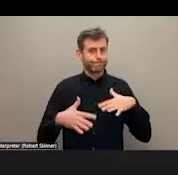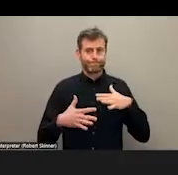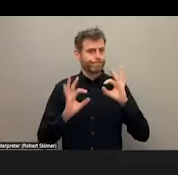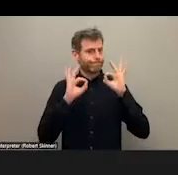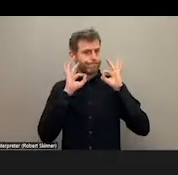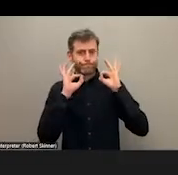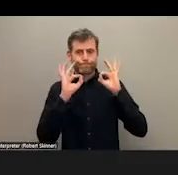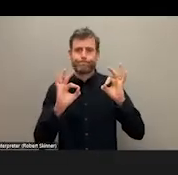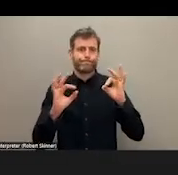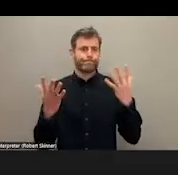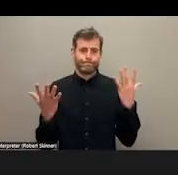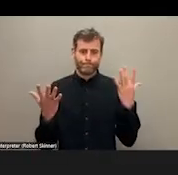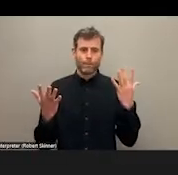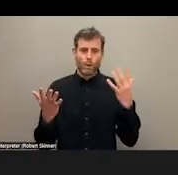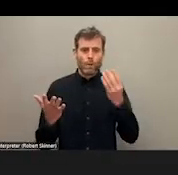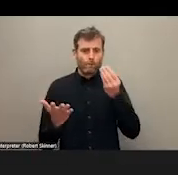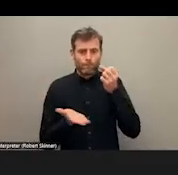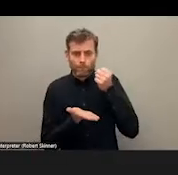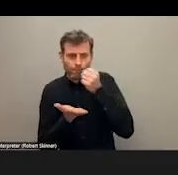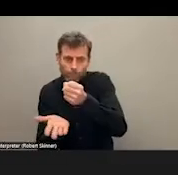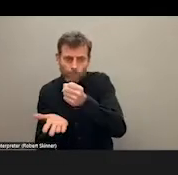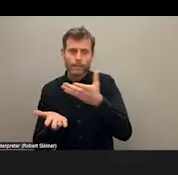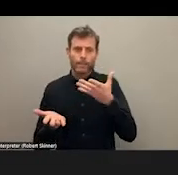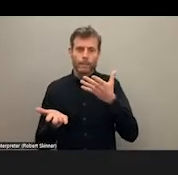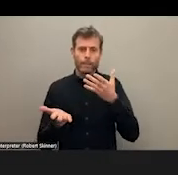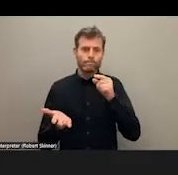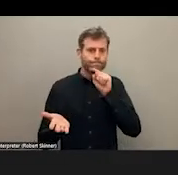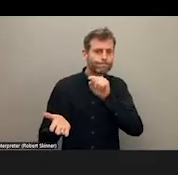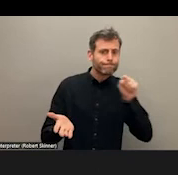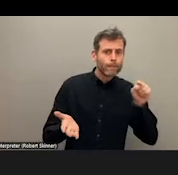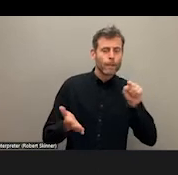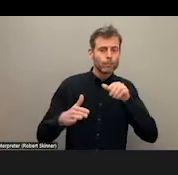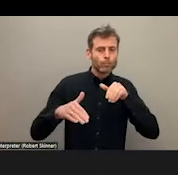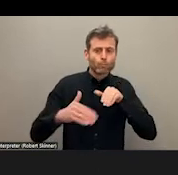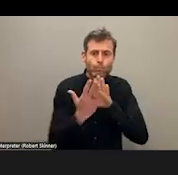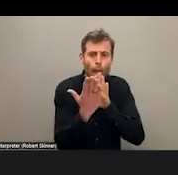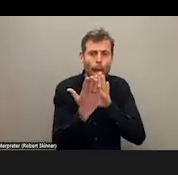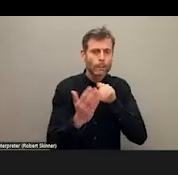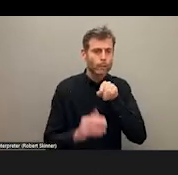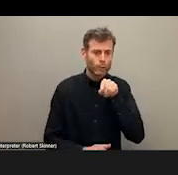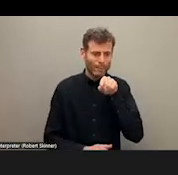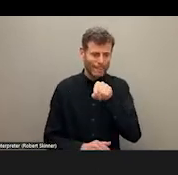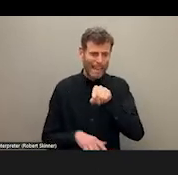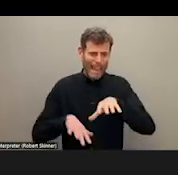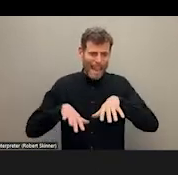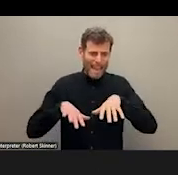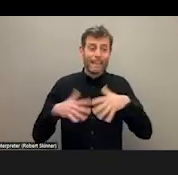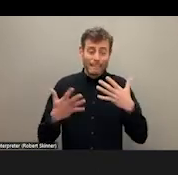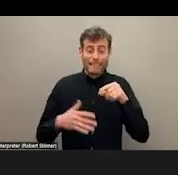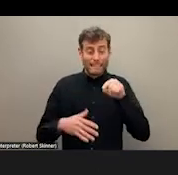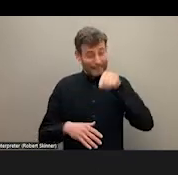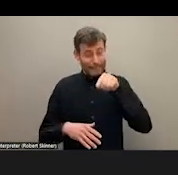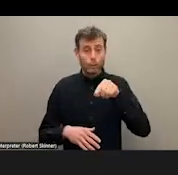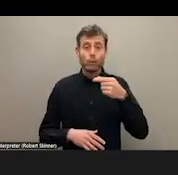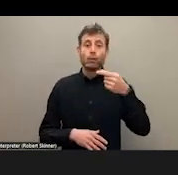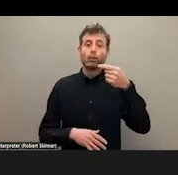down to the bottom of the agenda. So, and that's what the GDS is about, to try and make a case for additional crucial